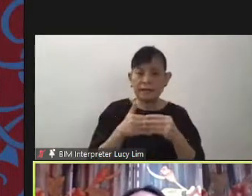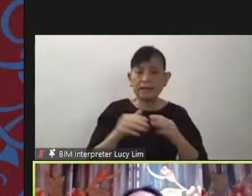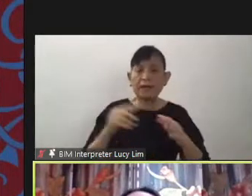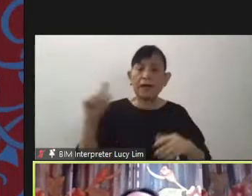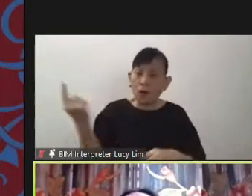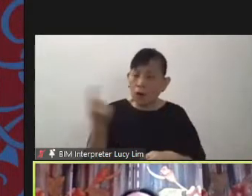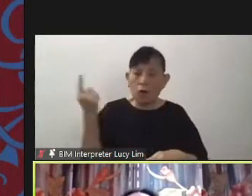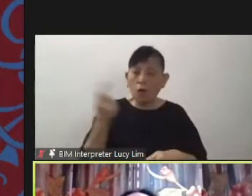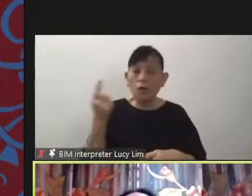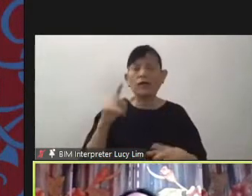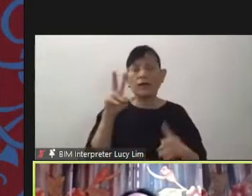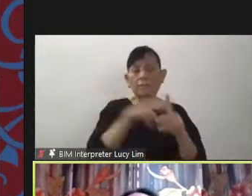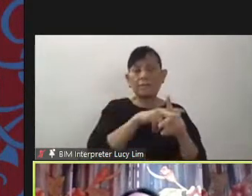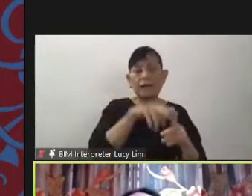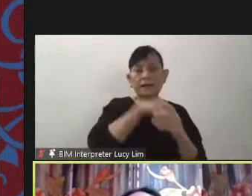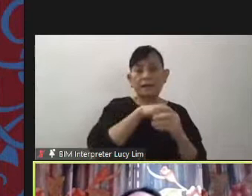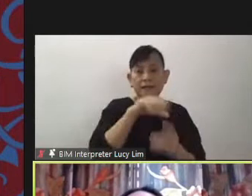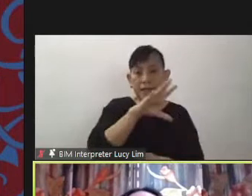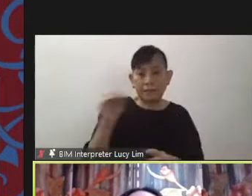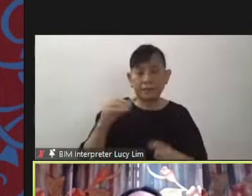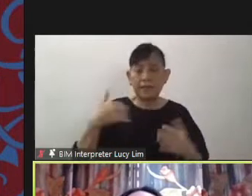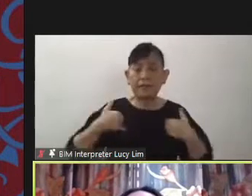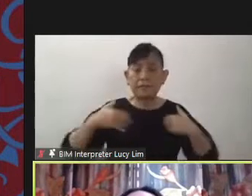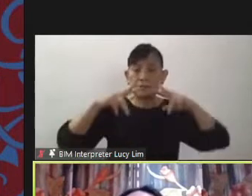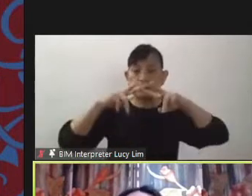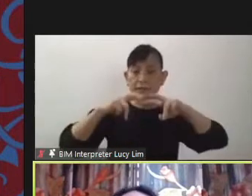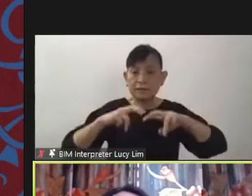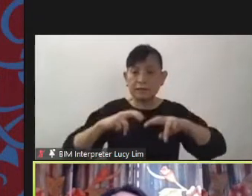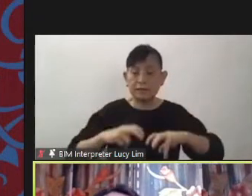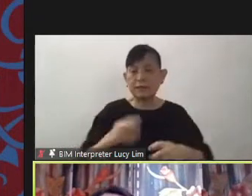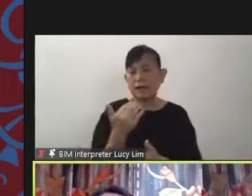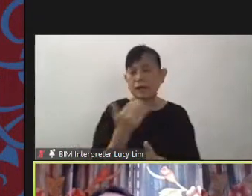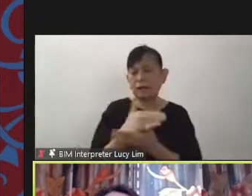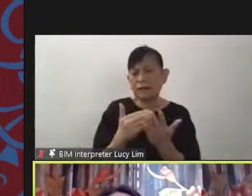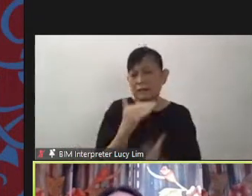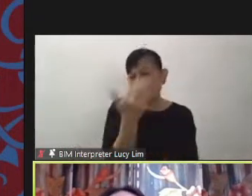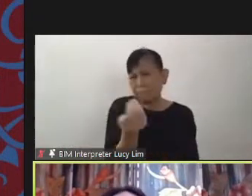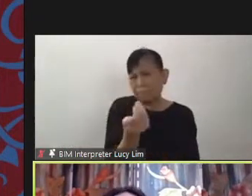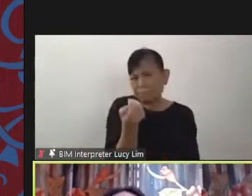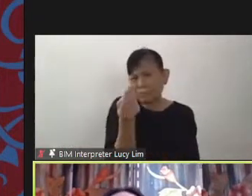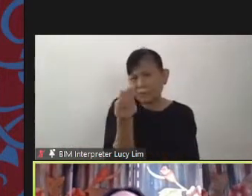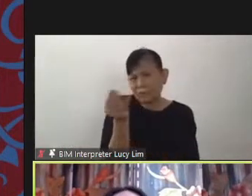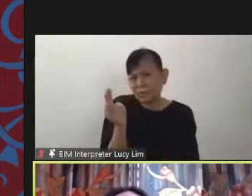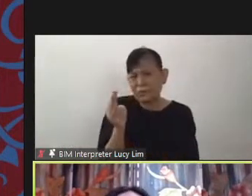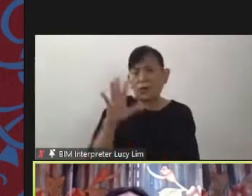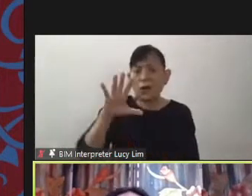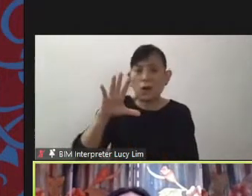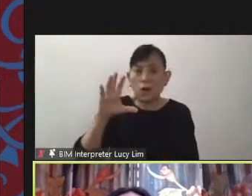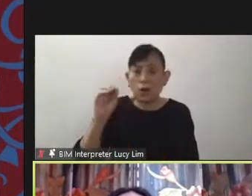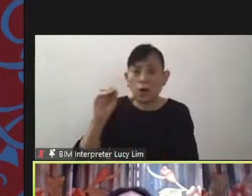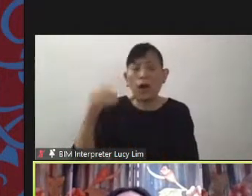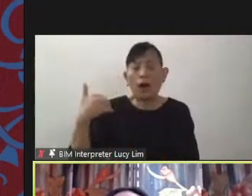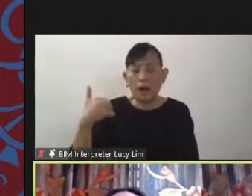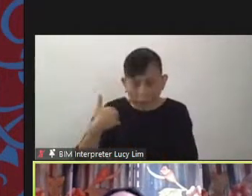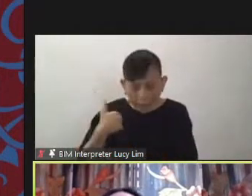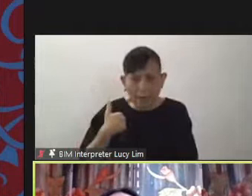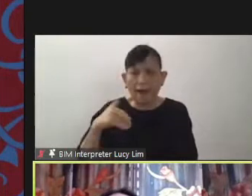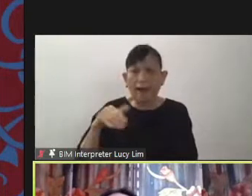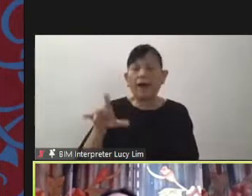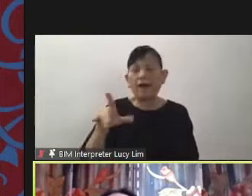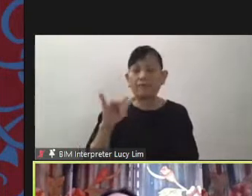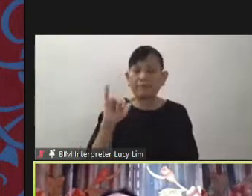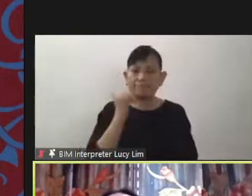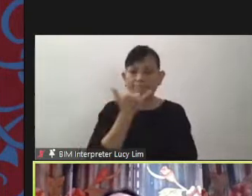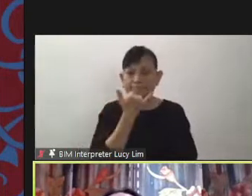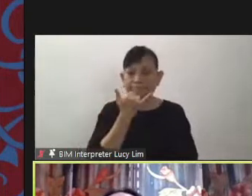companies, and even during a survey, it was found that only a minority of companies have a form of sexual misconduct policy, which is